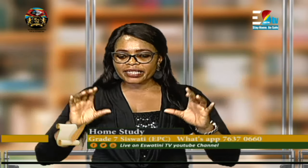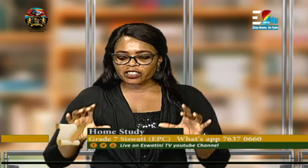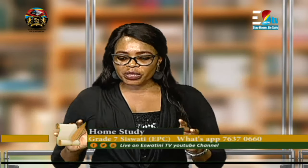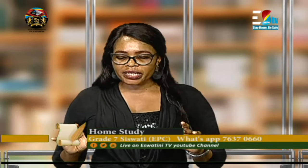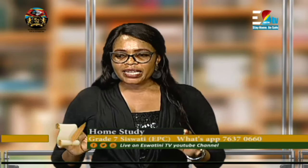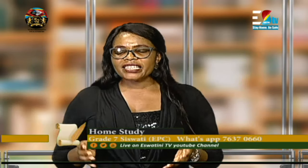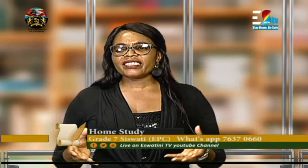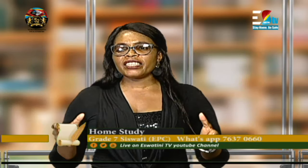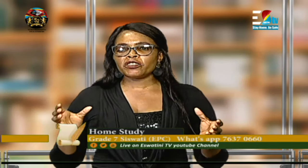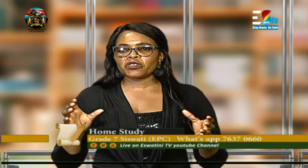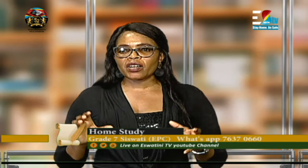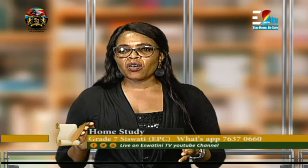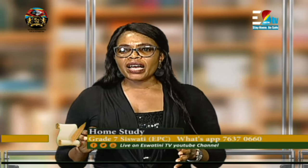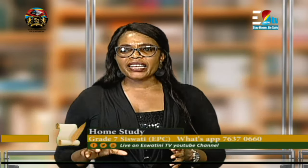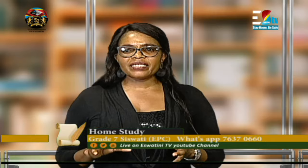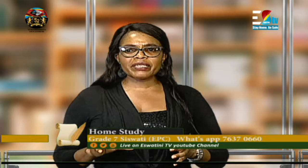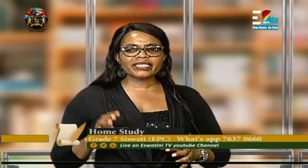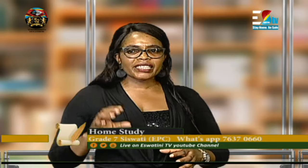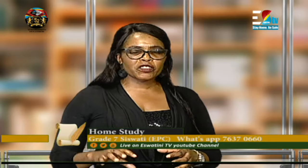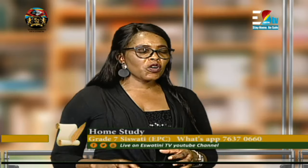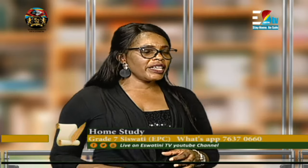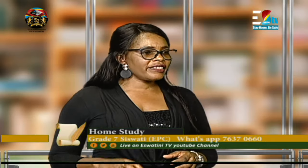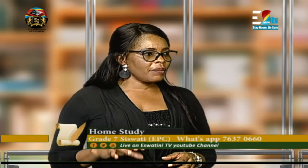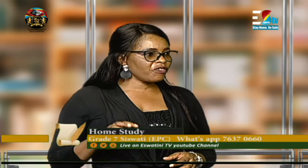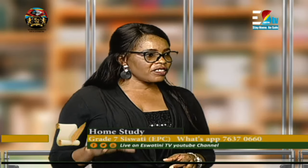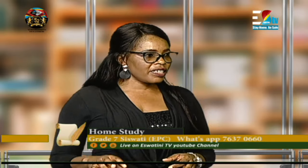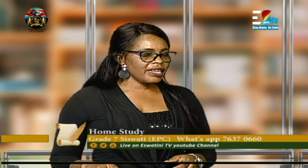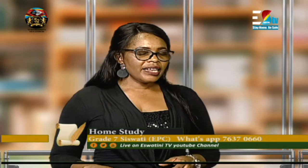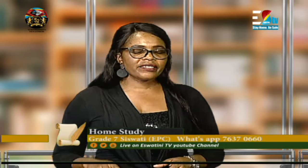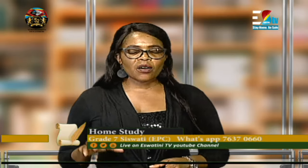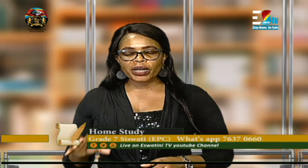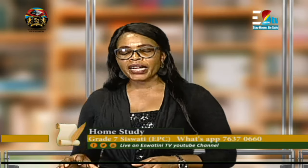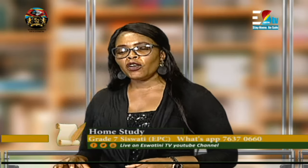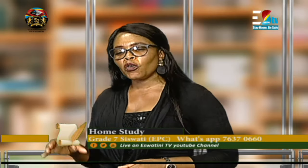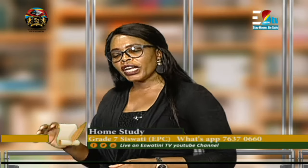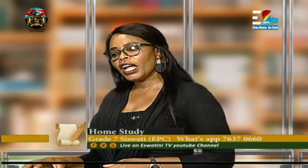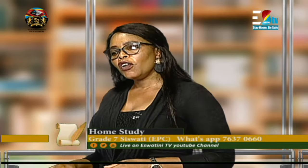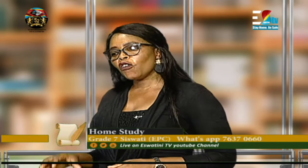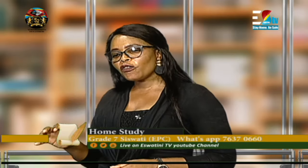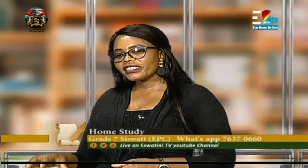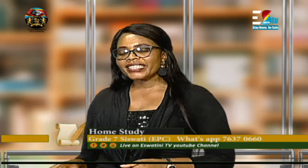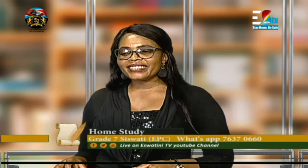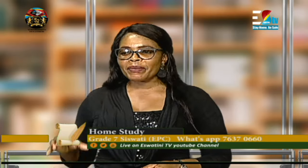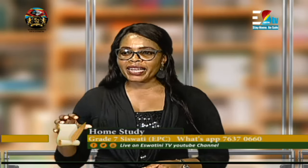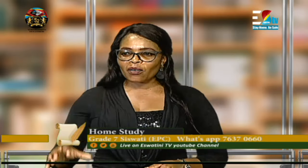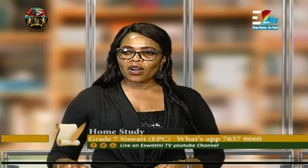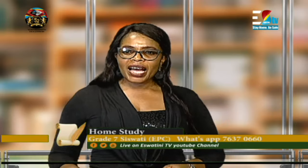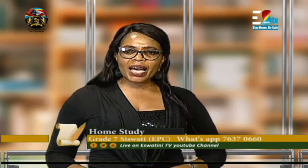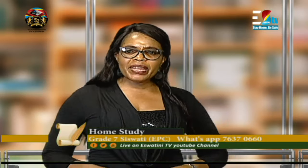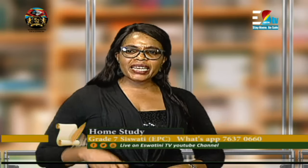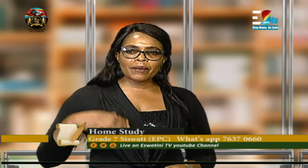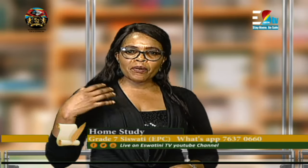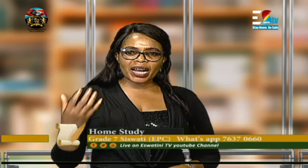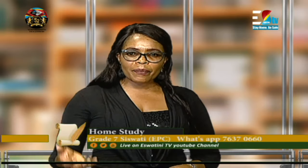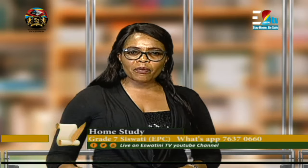ke singenisweni nesingeniso sakho asibe singeniso lesinamfonseni lesitawukwenda lona lofunza inzaba yakho